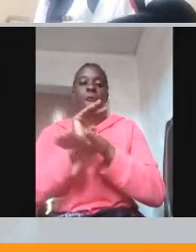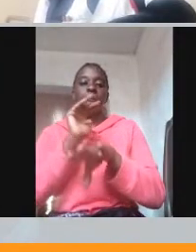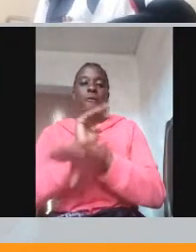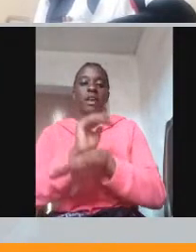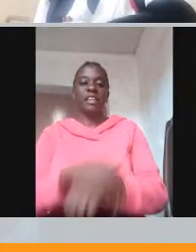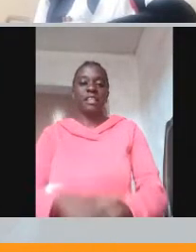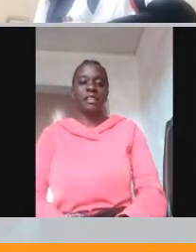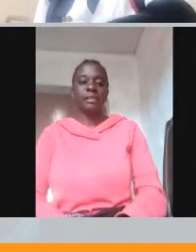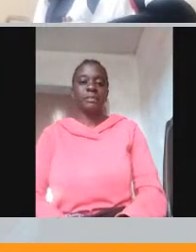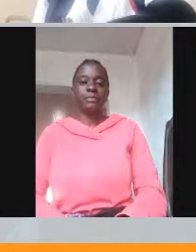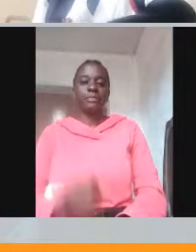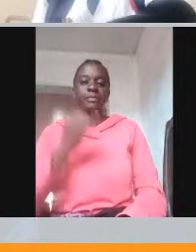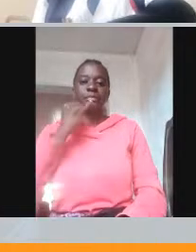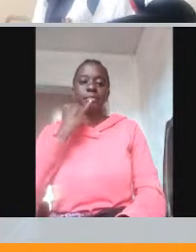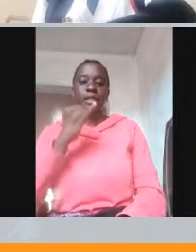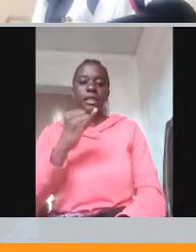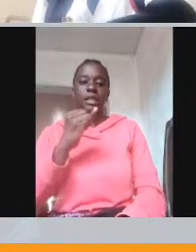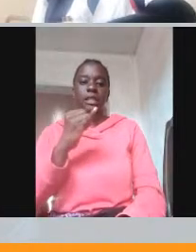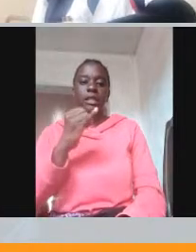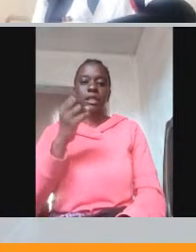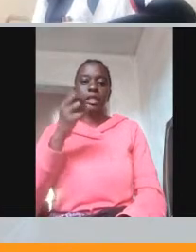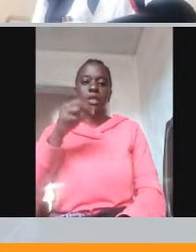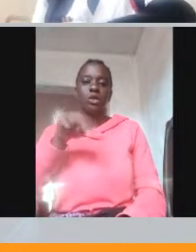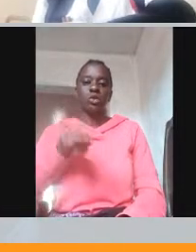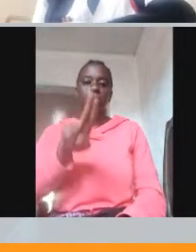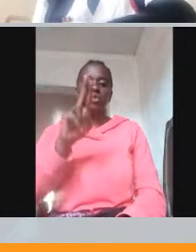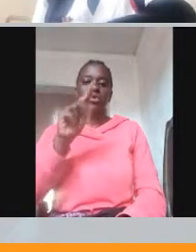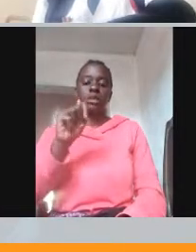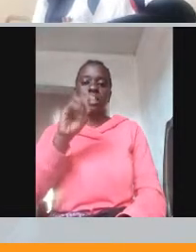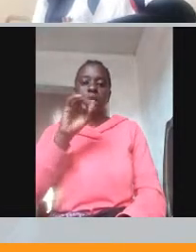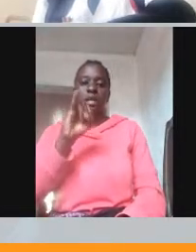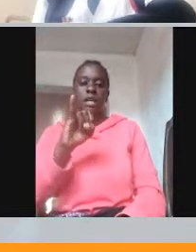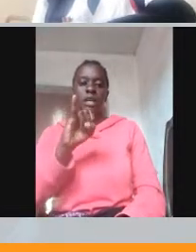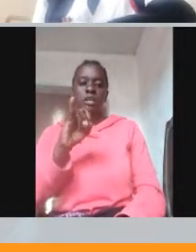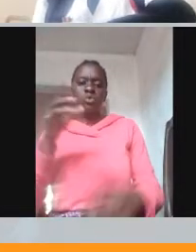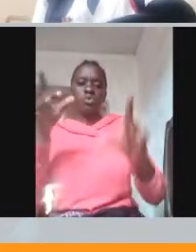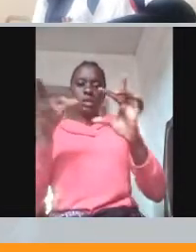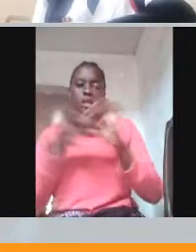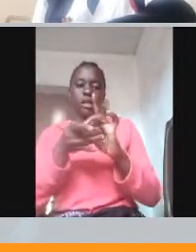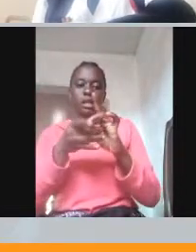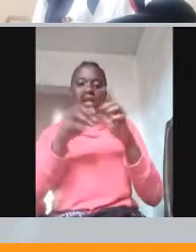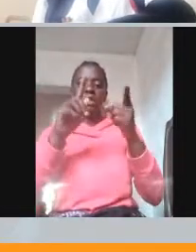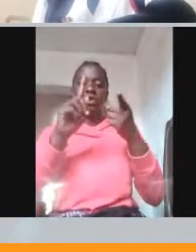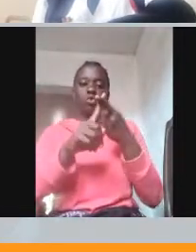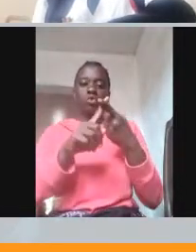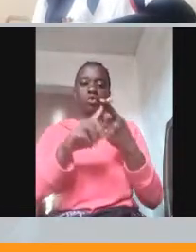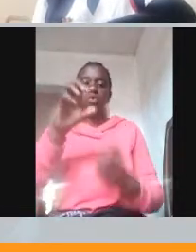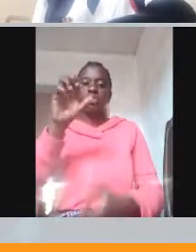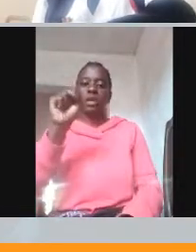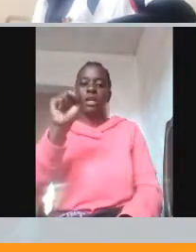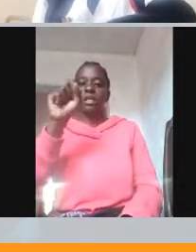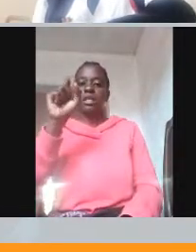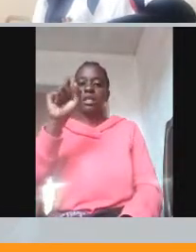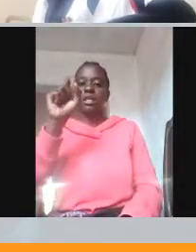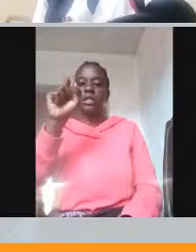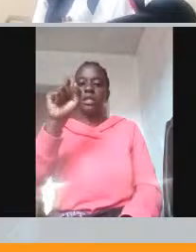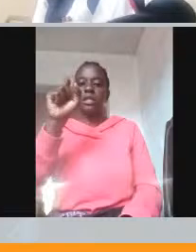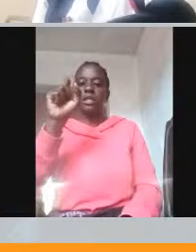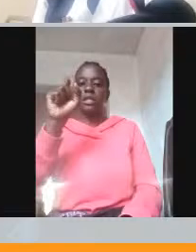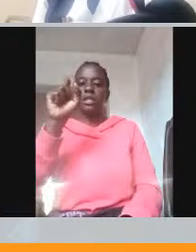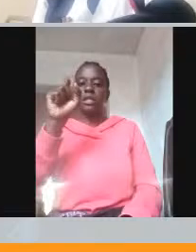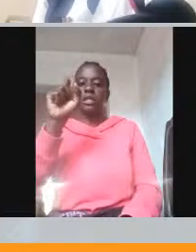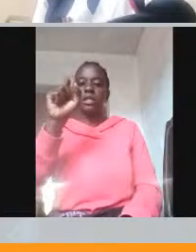tract infections in connection to STIs? So I guess this question is trying to ask if UTIs are connected